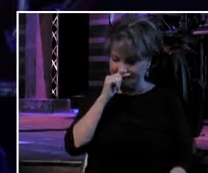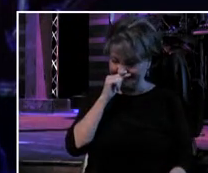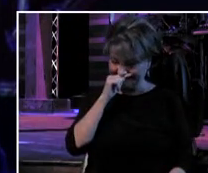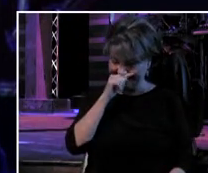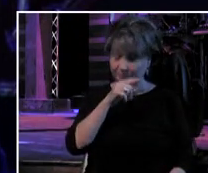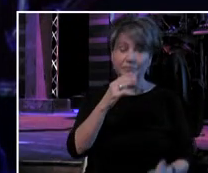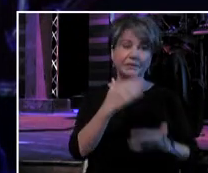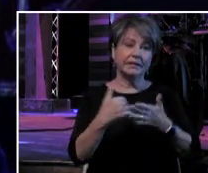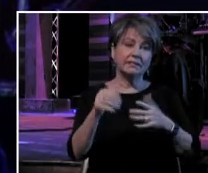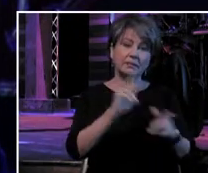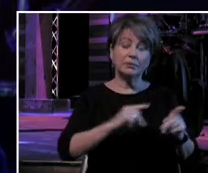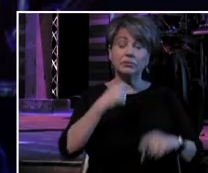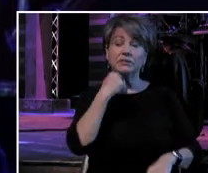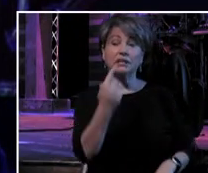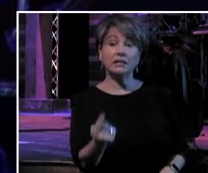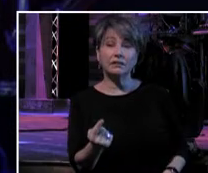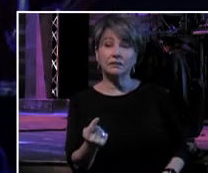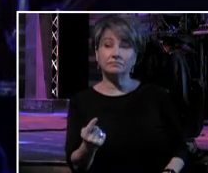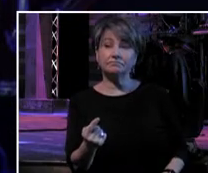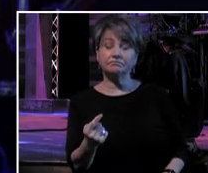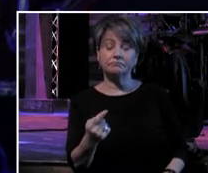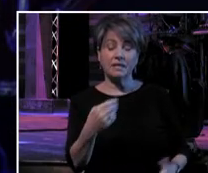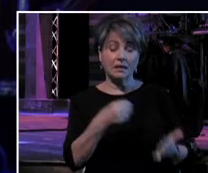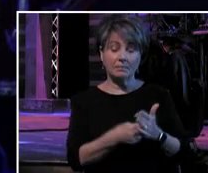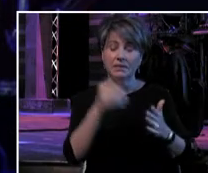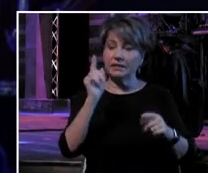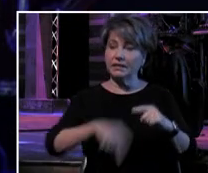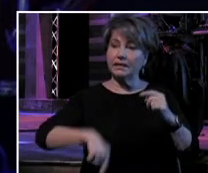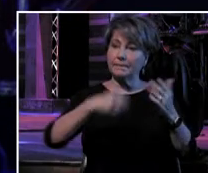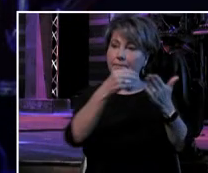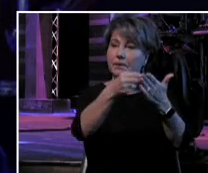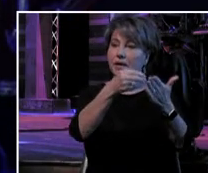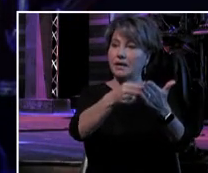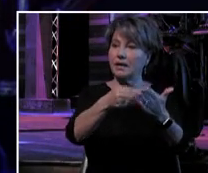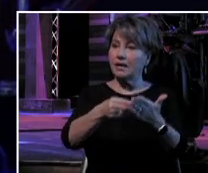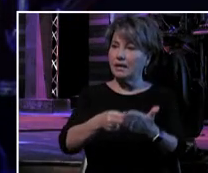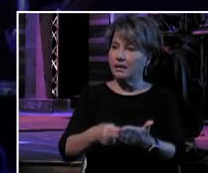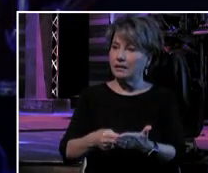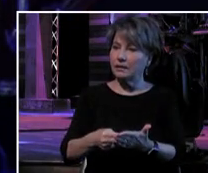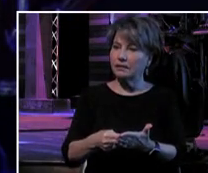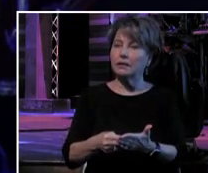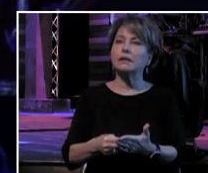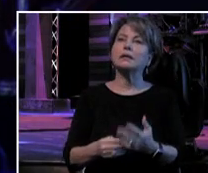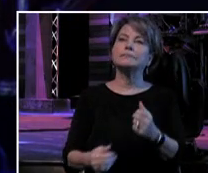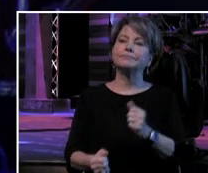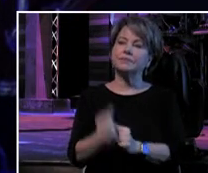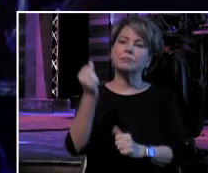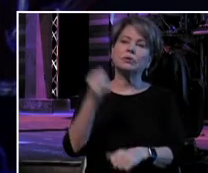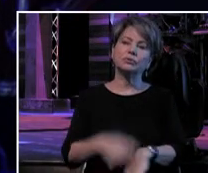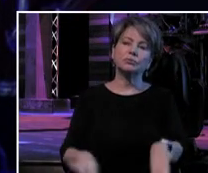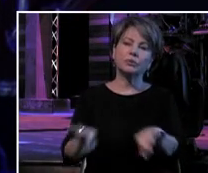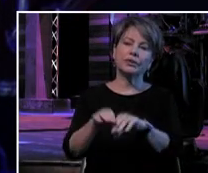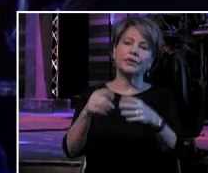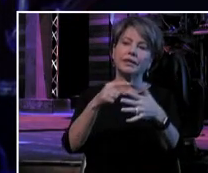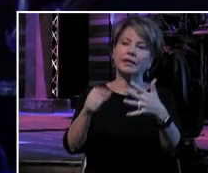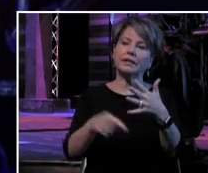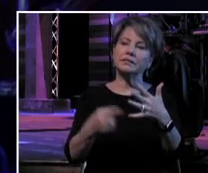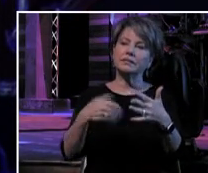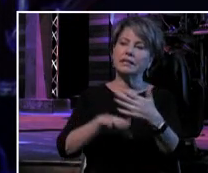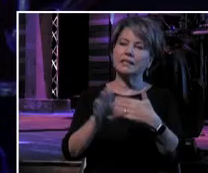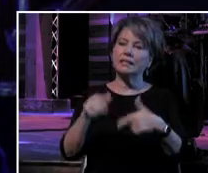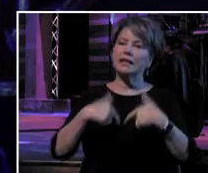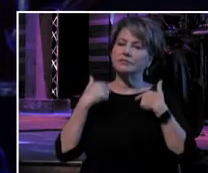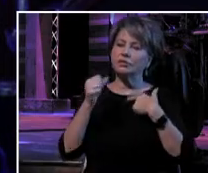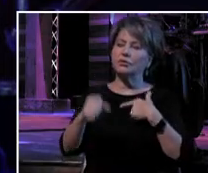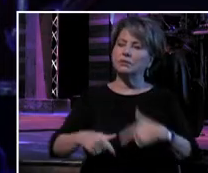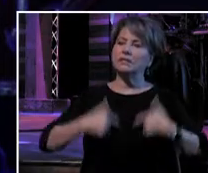they will tell you this. I know all the things money cannot buy. And those are the most important things in life. So live for